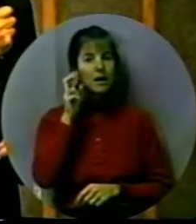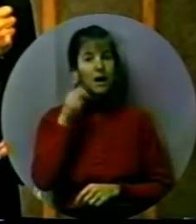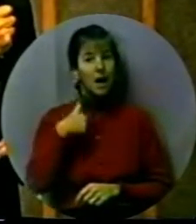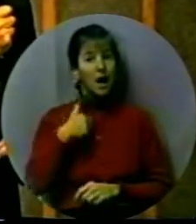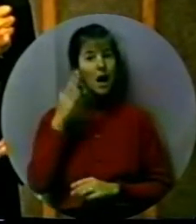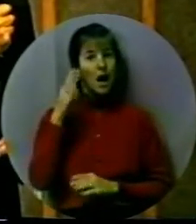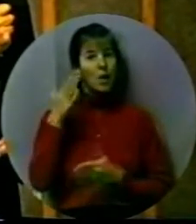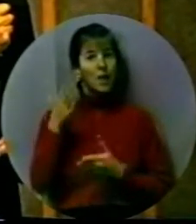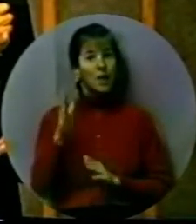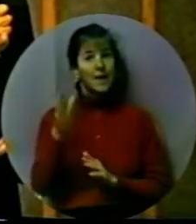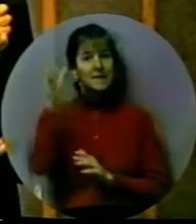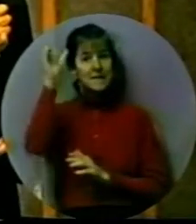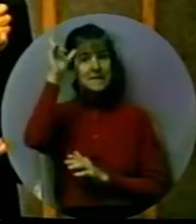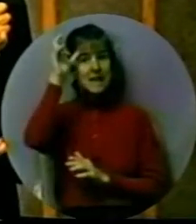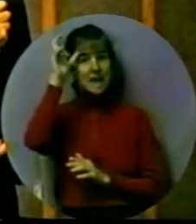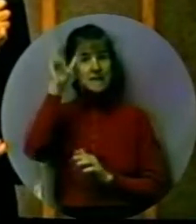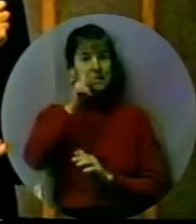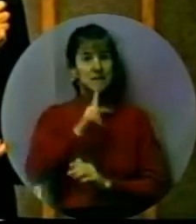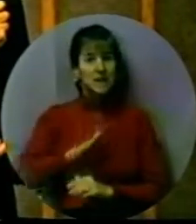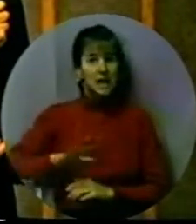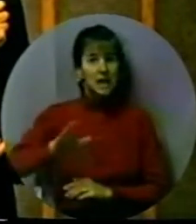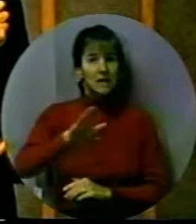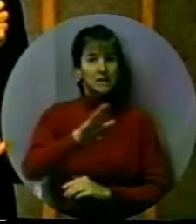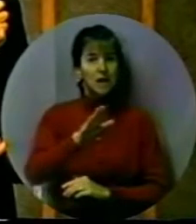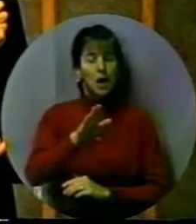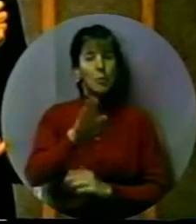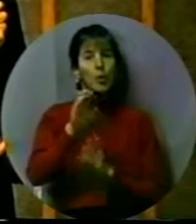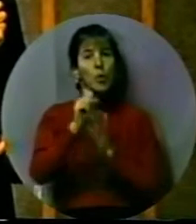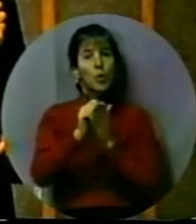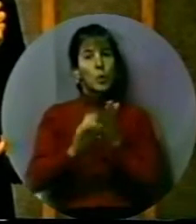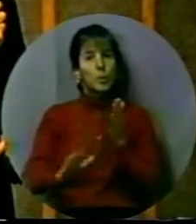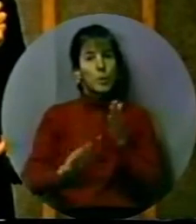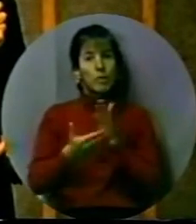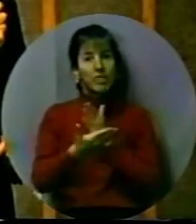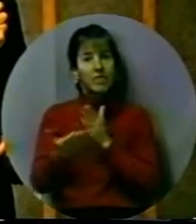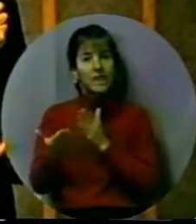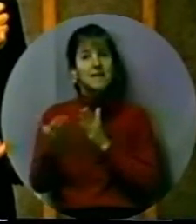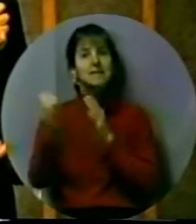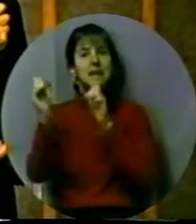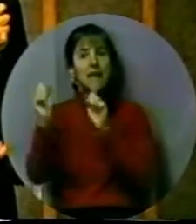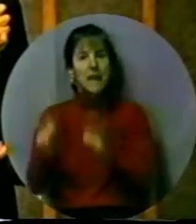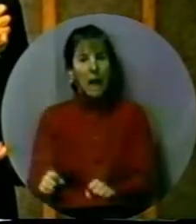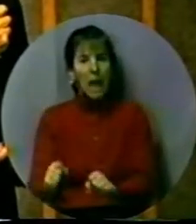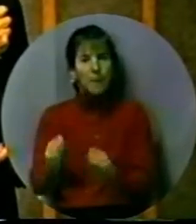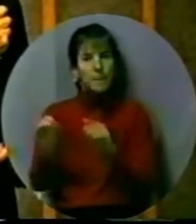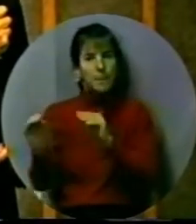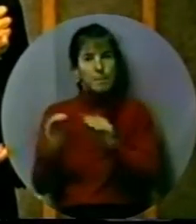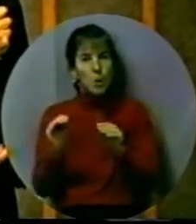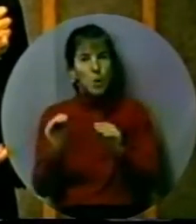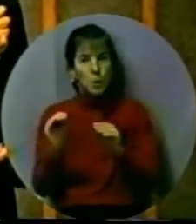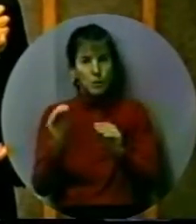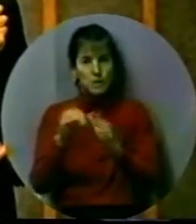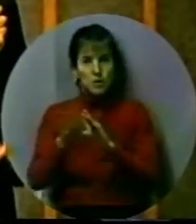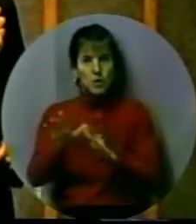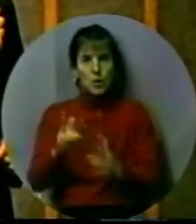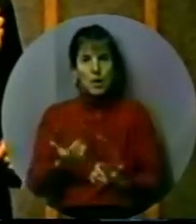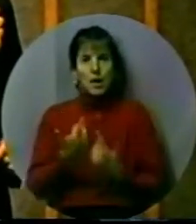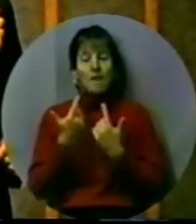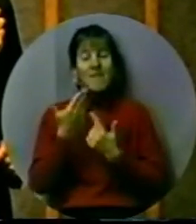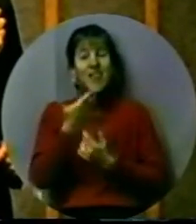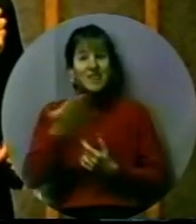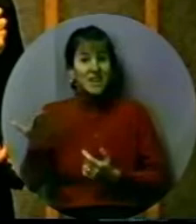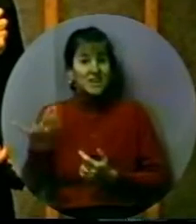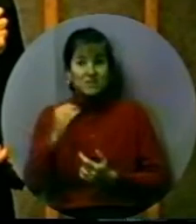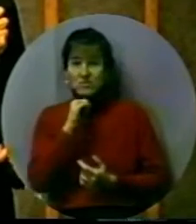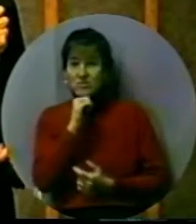I will let Satan's kingdom remove the things that can be moved in your life. The things that